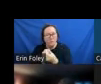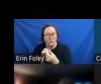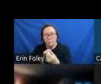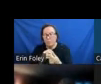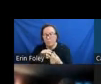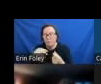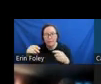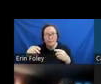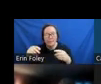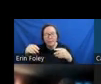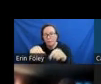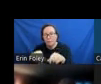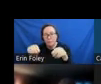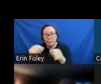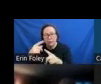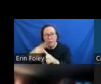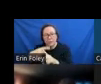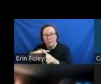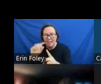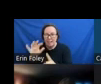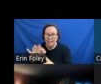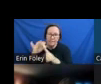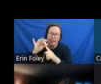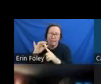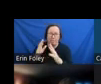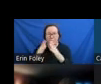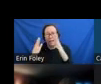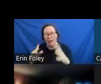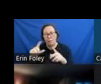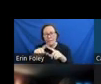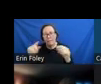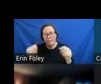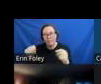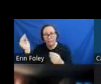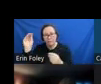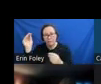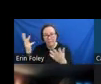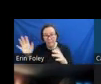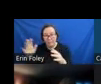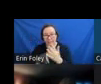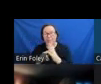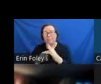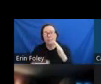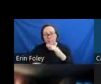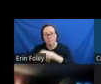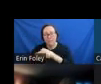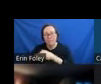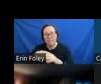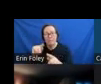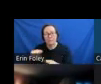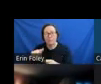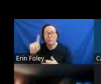pay the rent other than, for example, a housing voucher, the maximum amount is